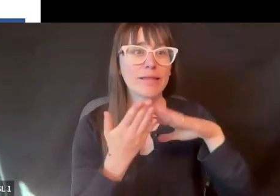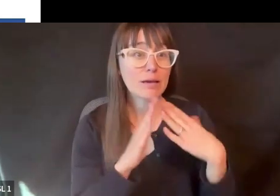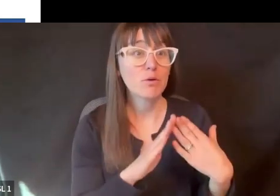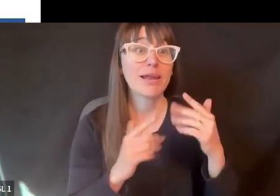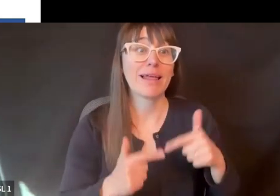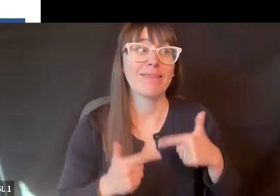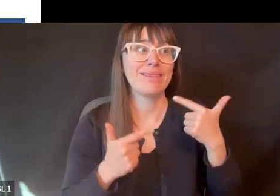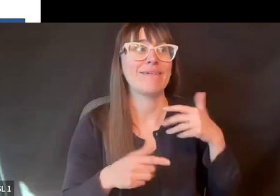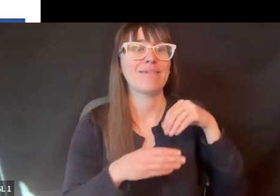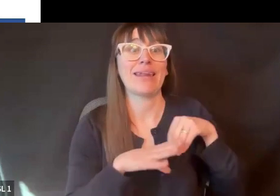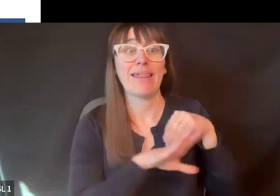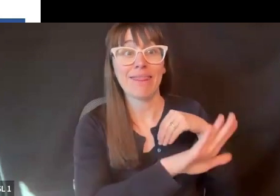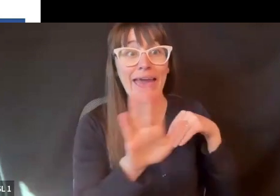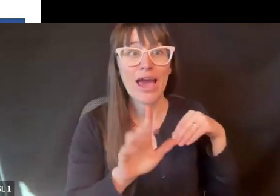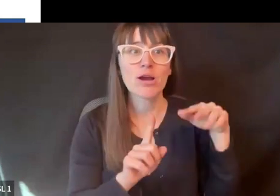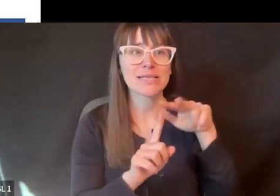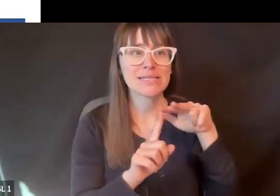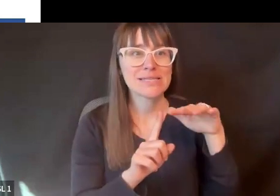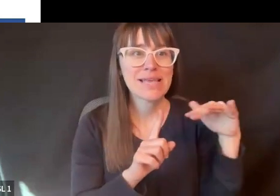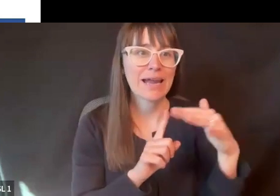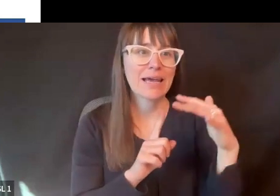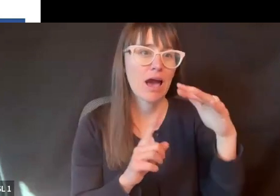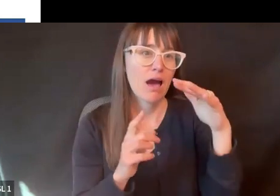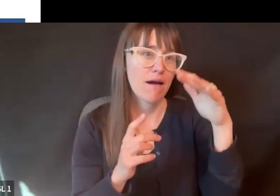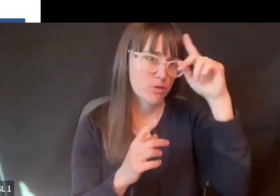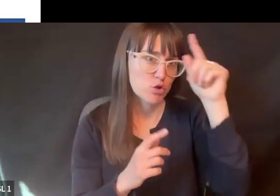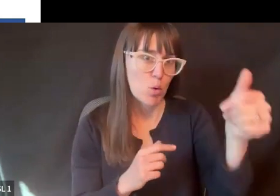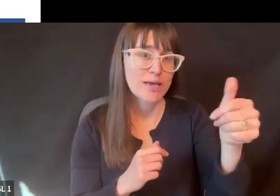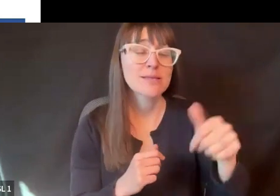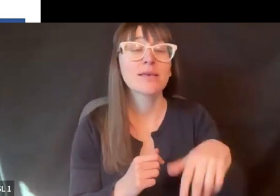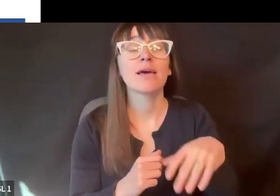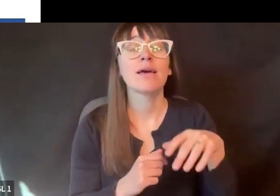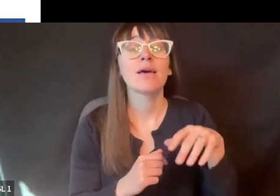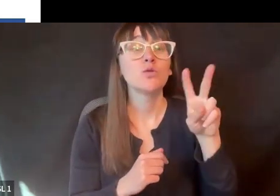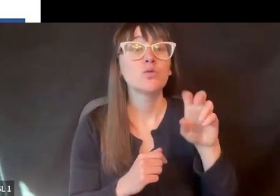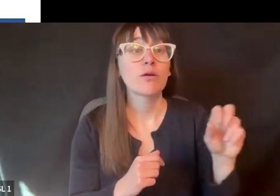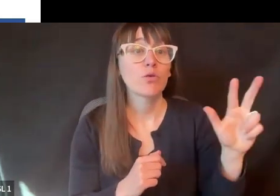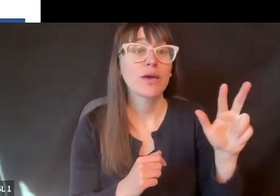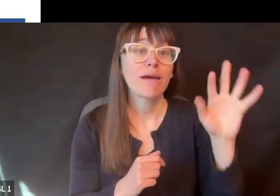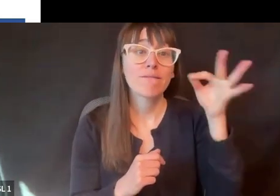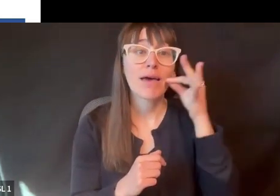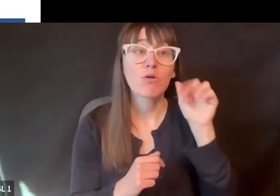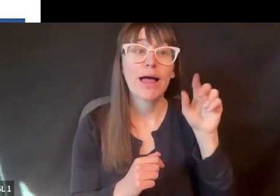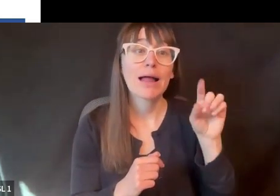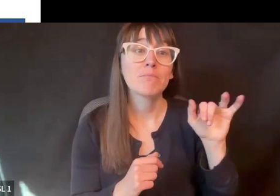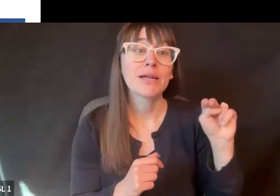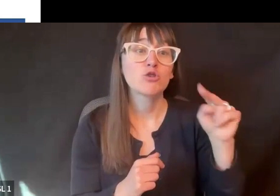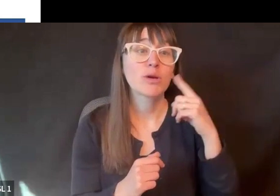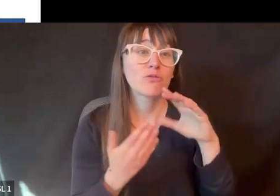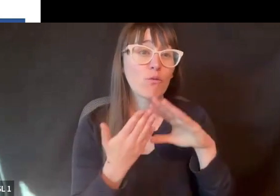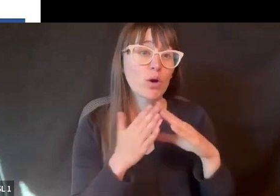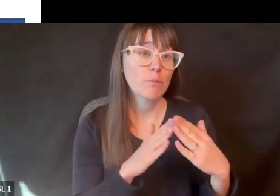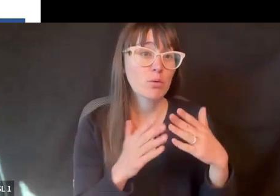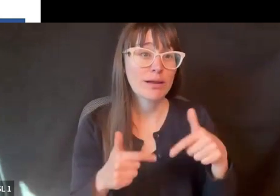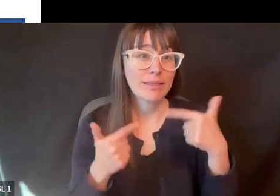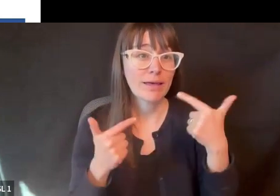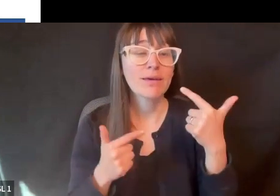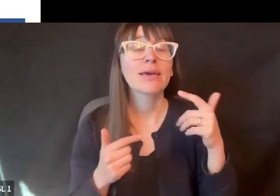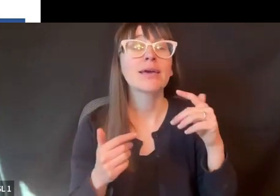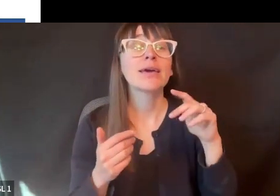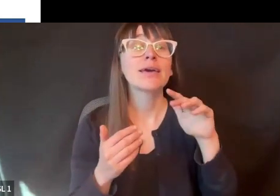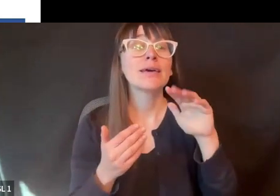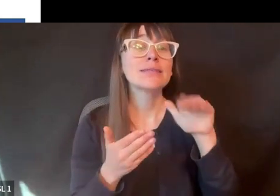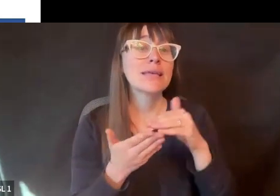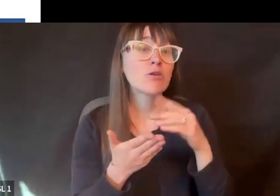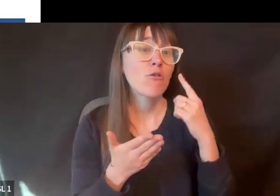and so they could live in their setting of choice. We then in 2003 had the Federal Administration for Community Living